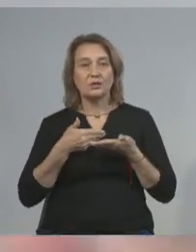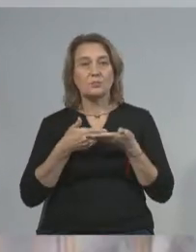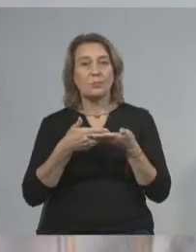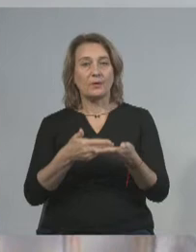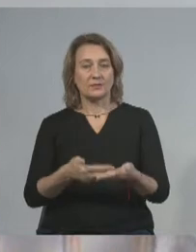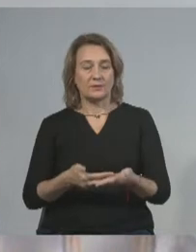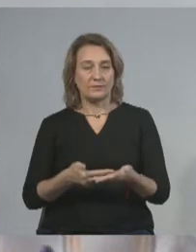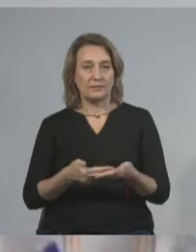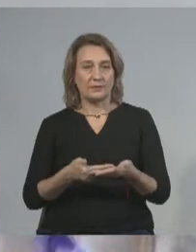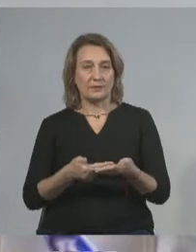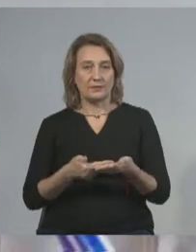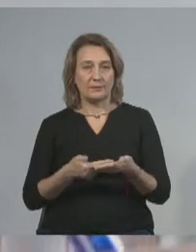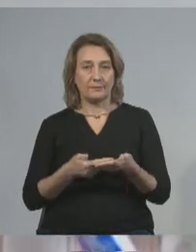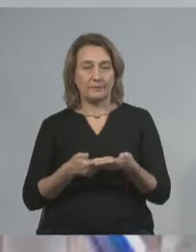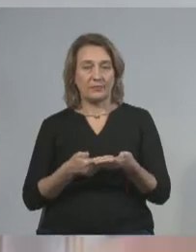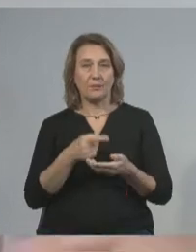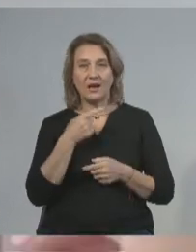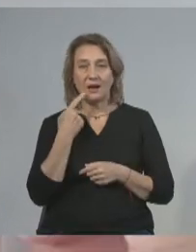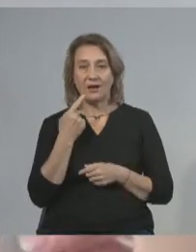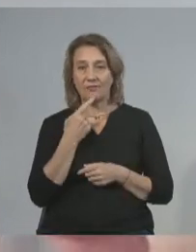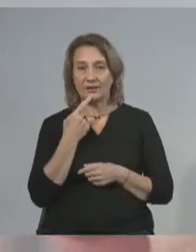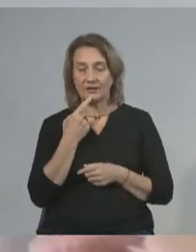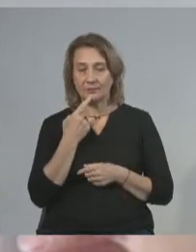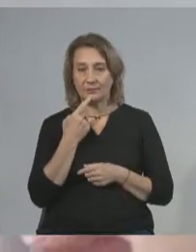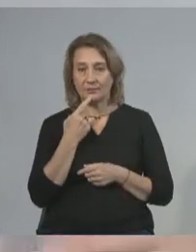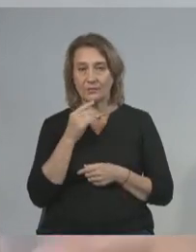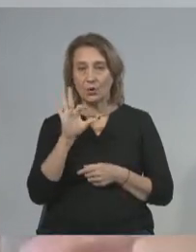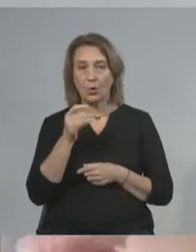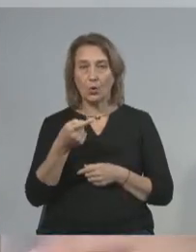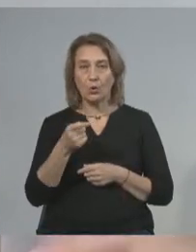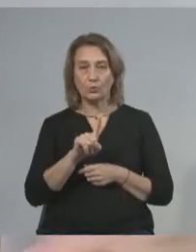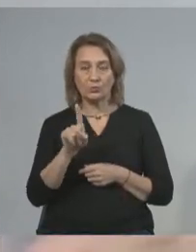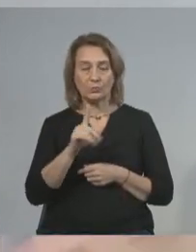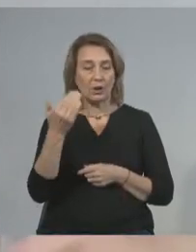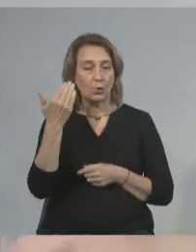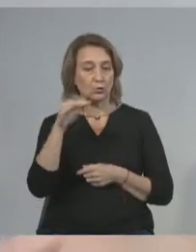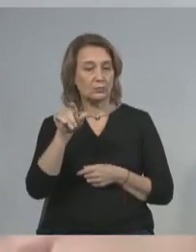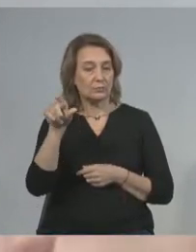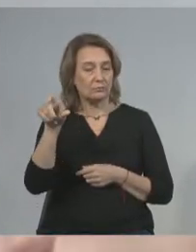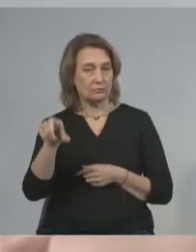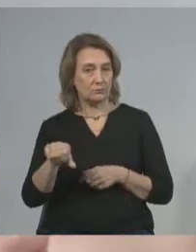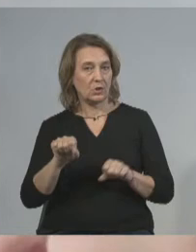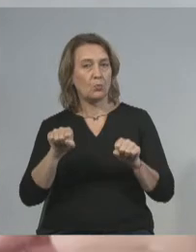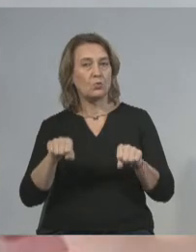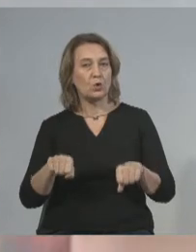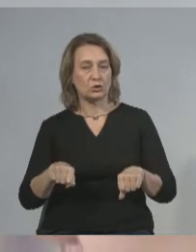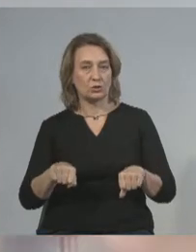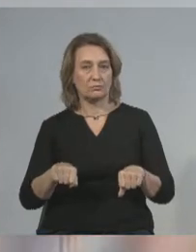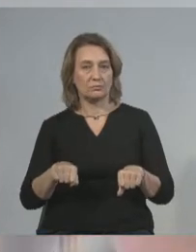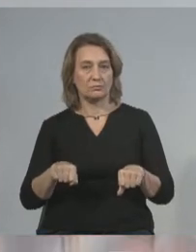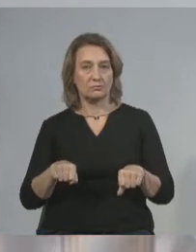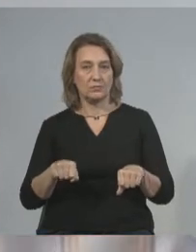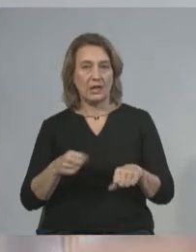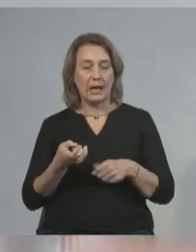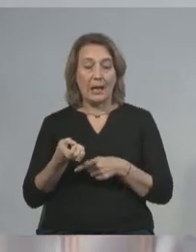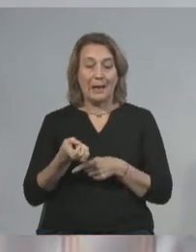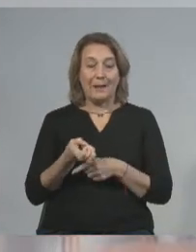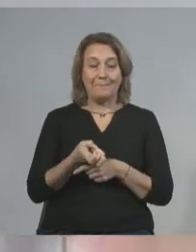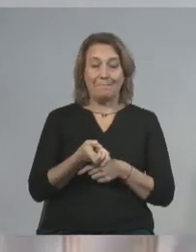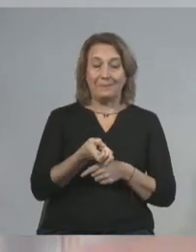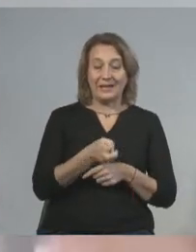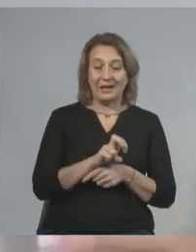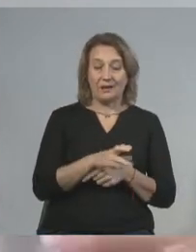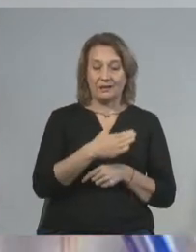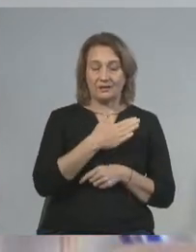facilitate the spread of mimickery narrative so we're speaking about some you know